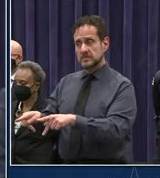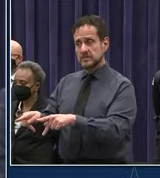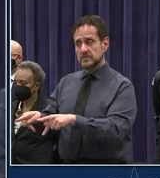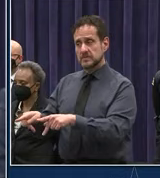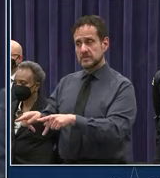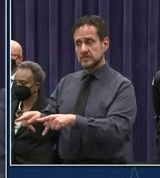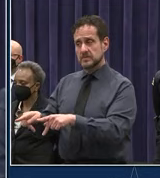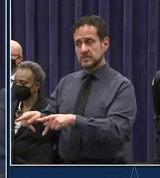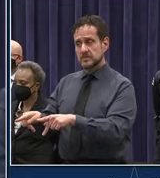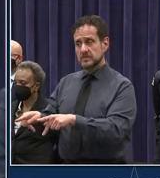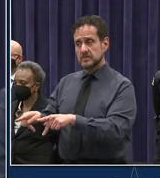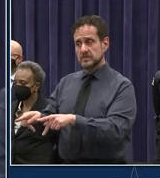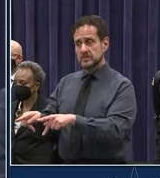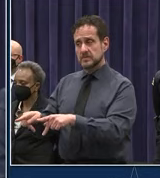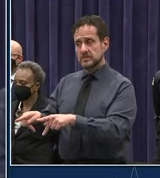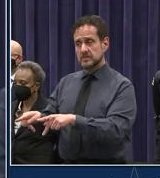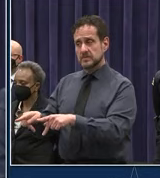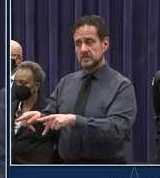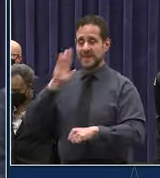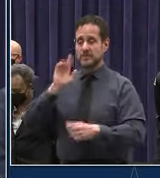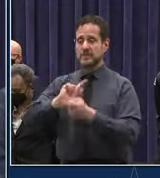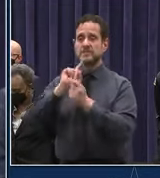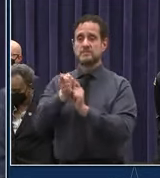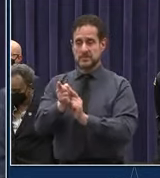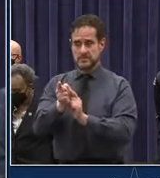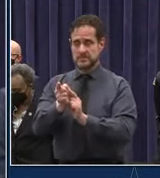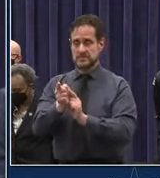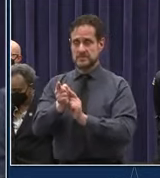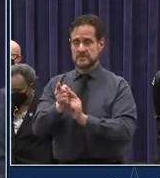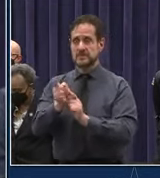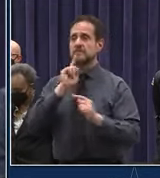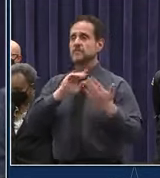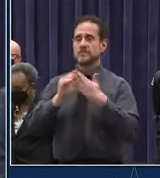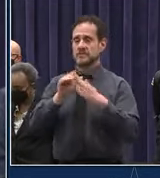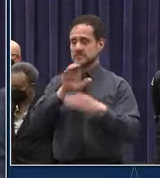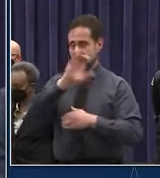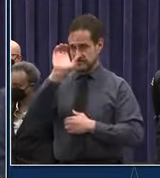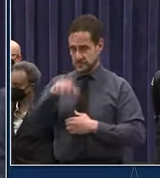Because that will be the moment where the city